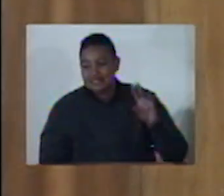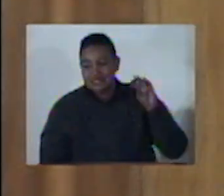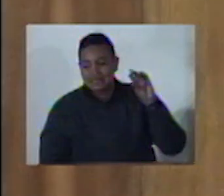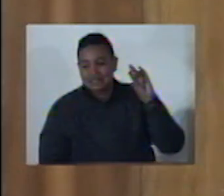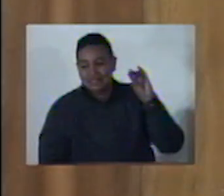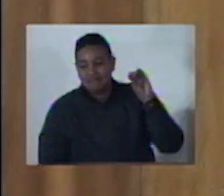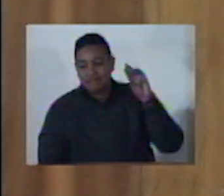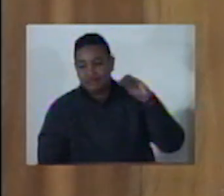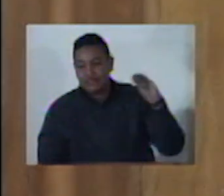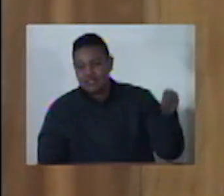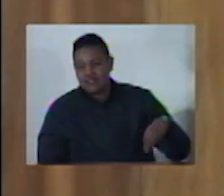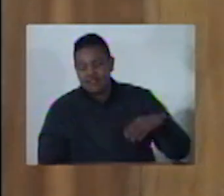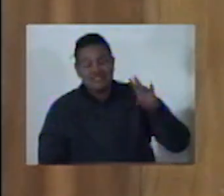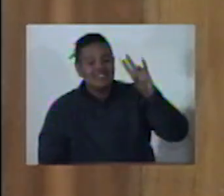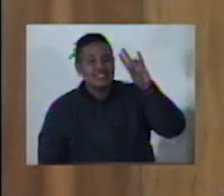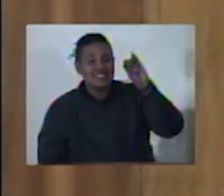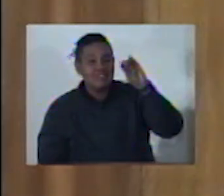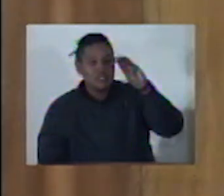70%